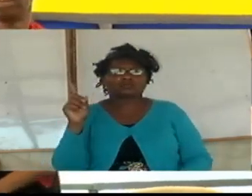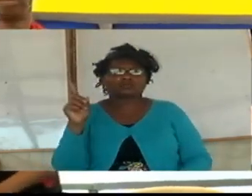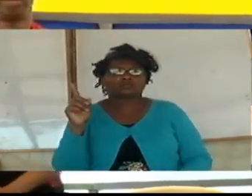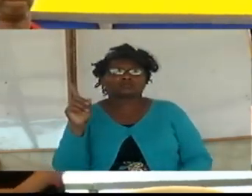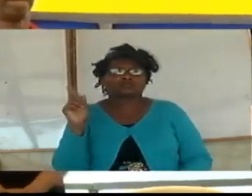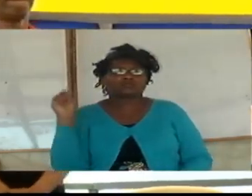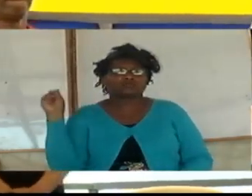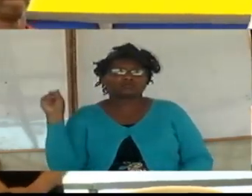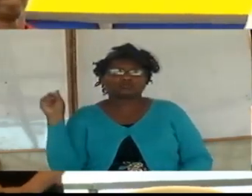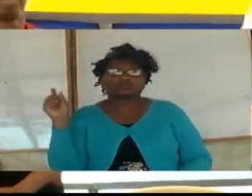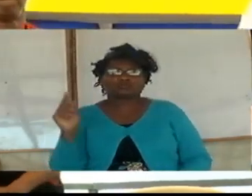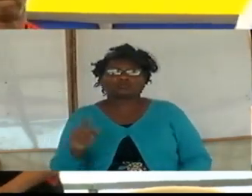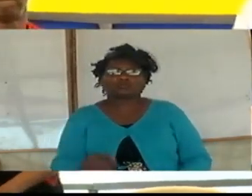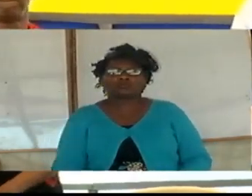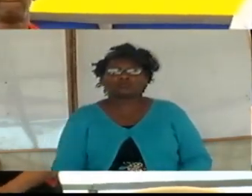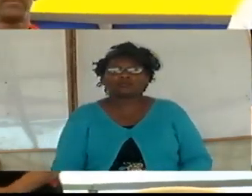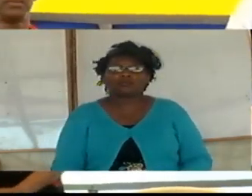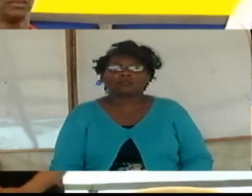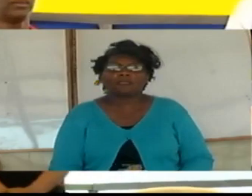I'm going to invite